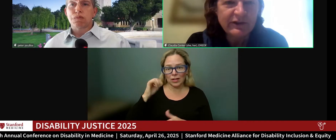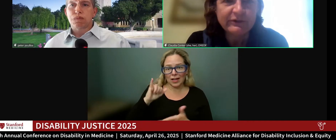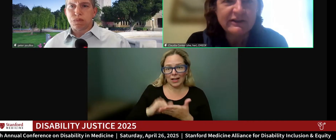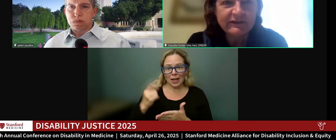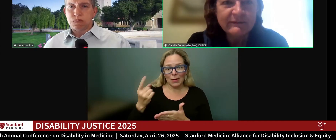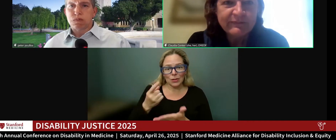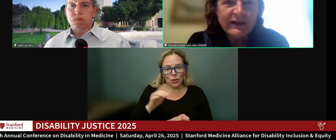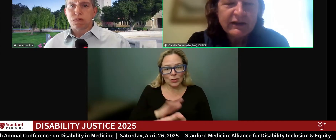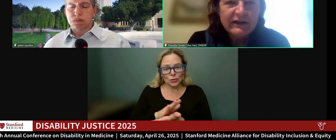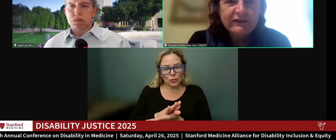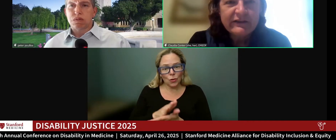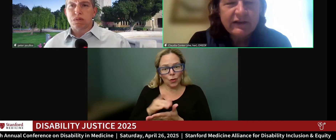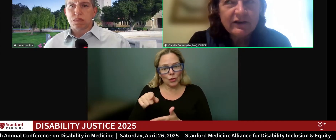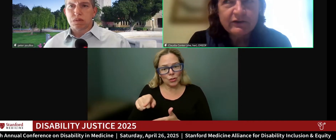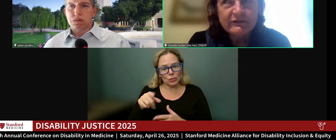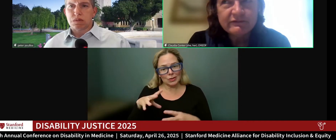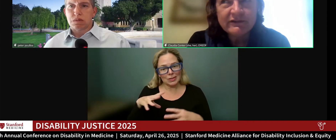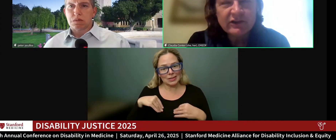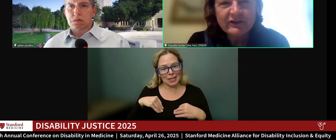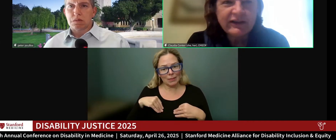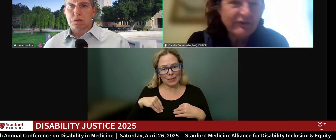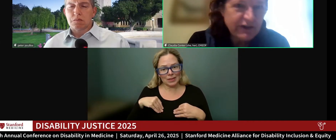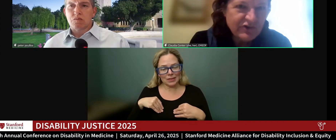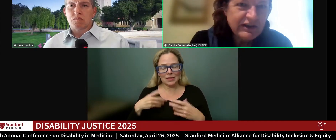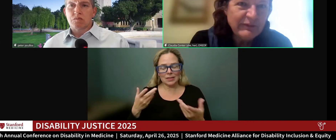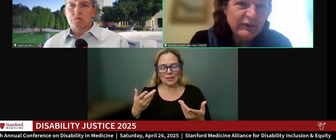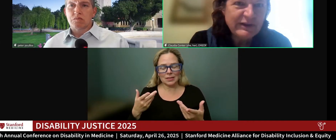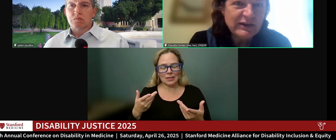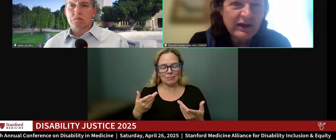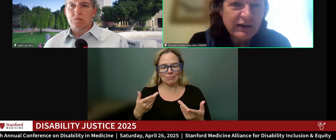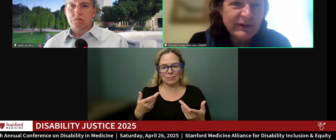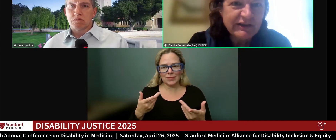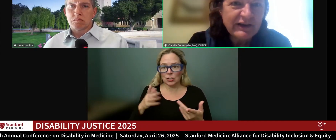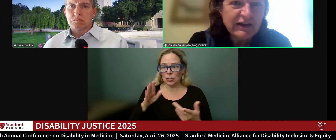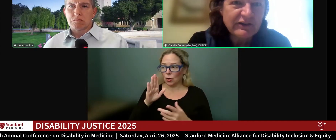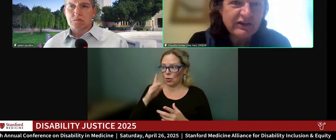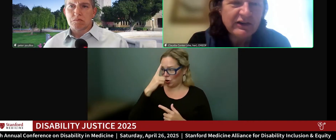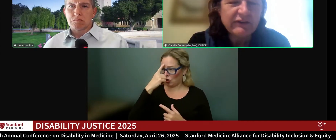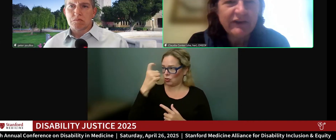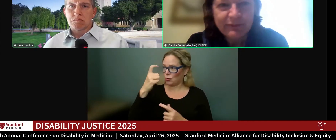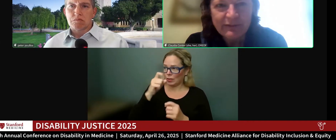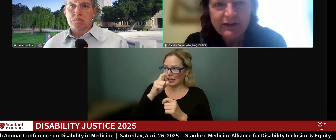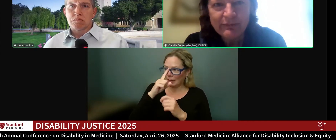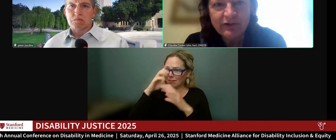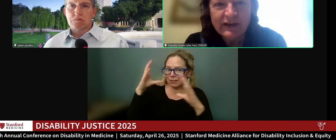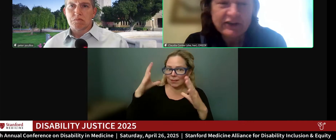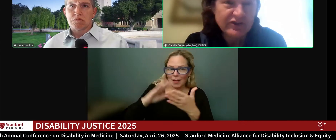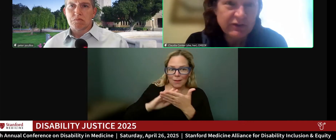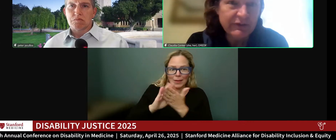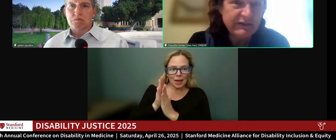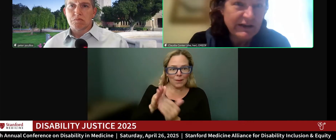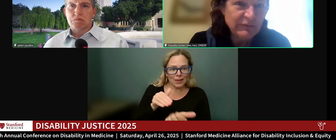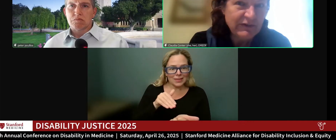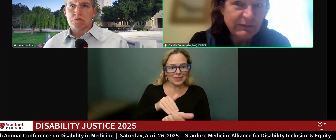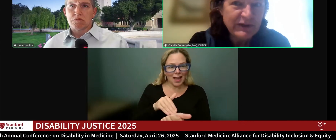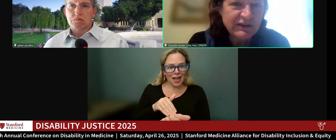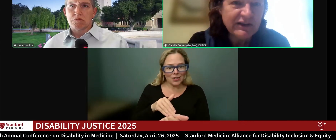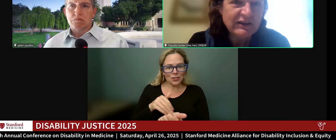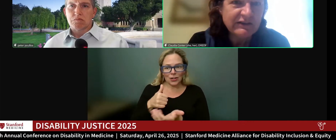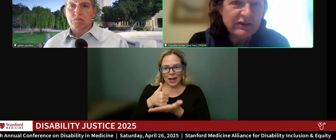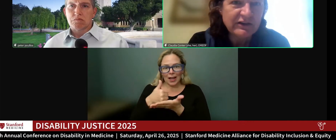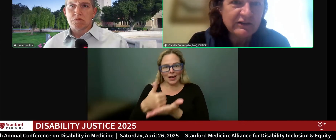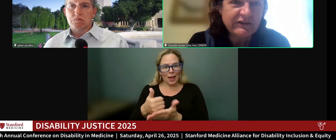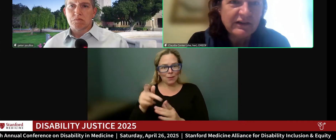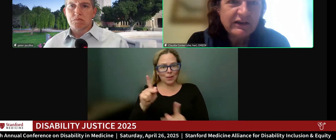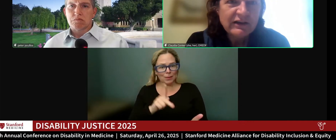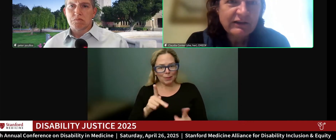interviews at some other ones. So her lifelong dream of becoming a doctor, of helping people actually with the same